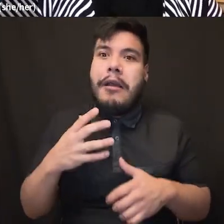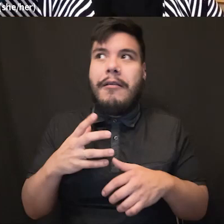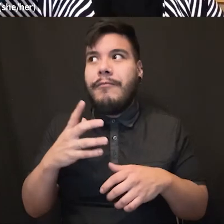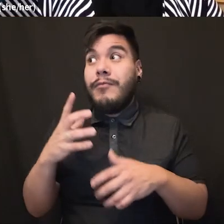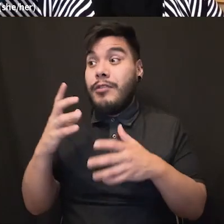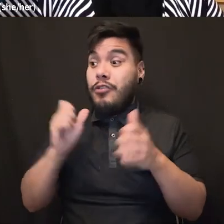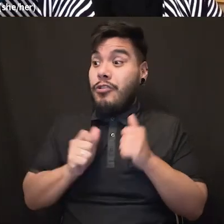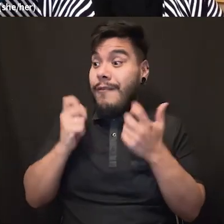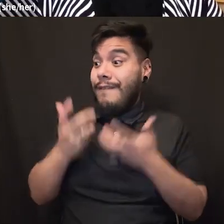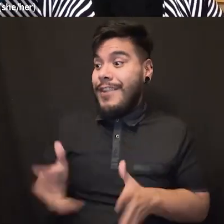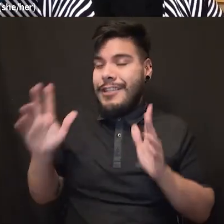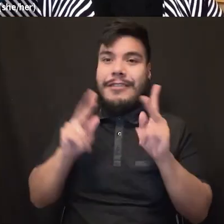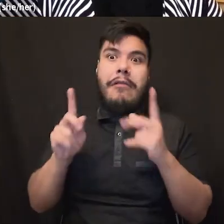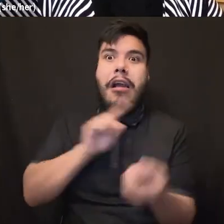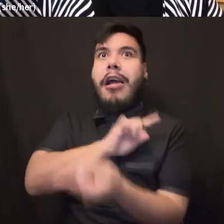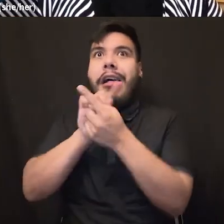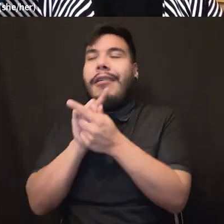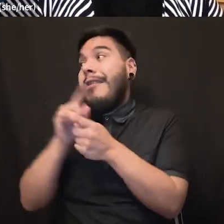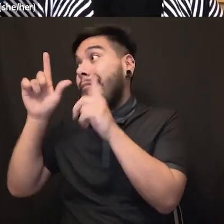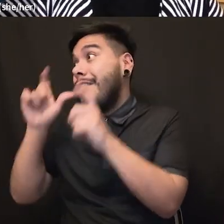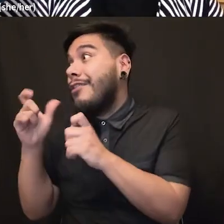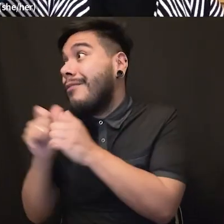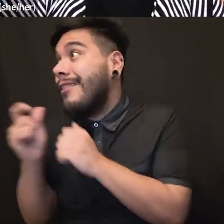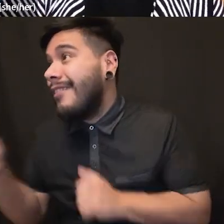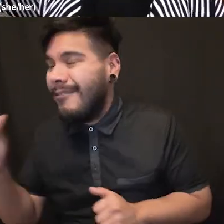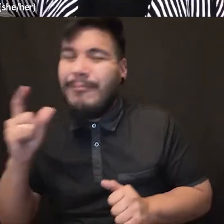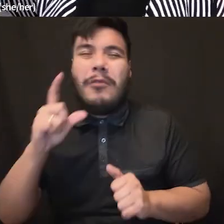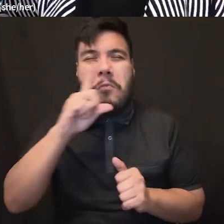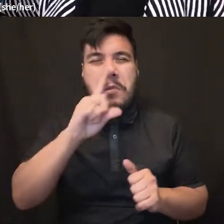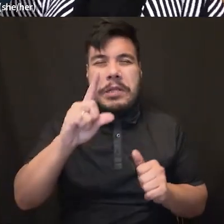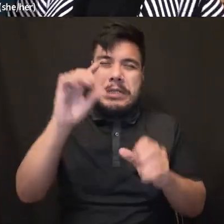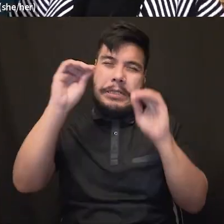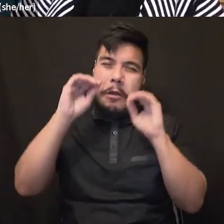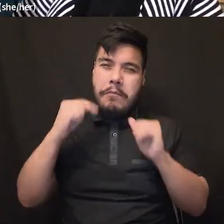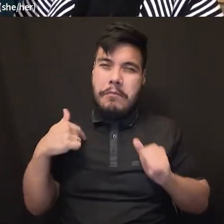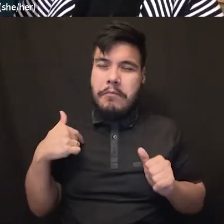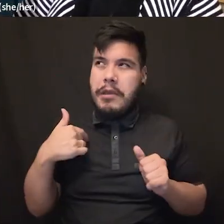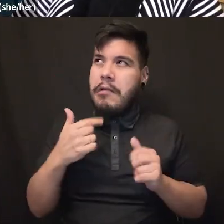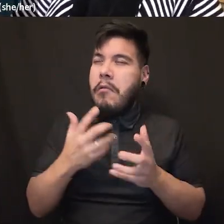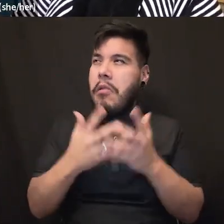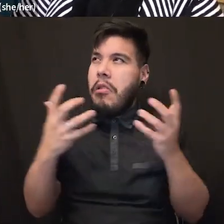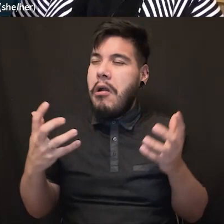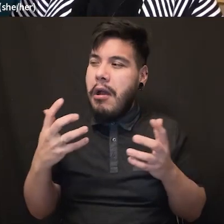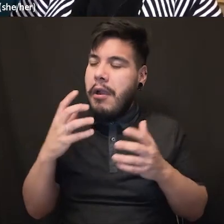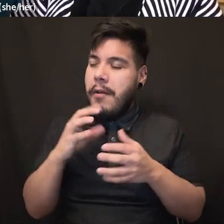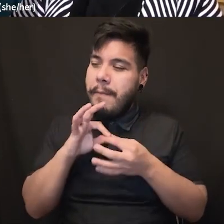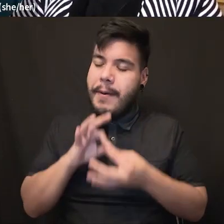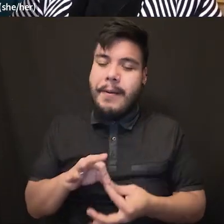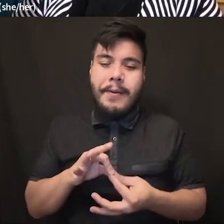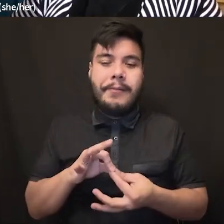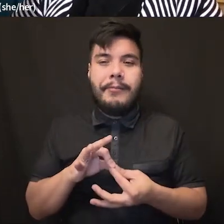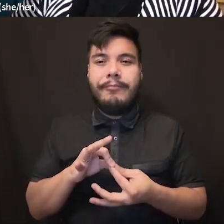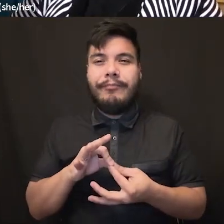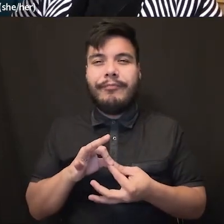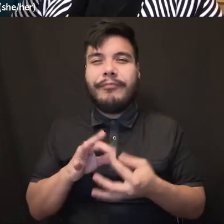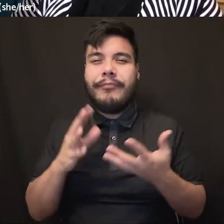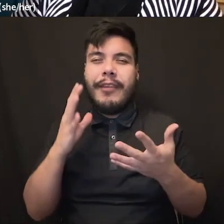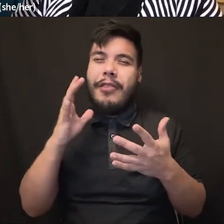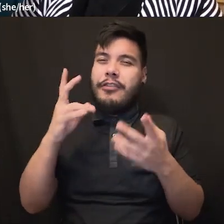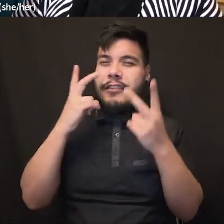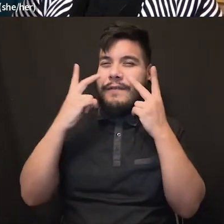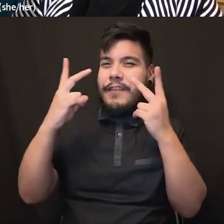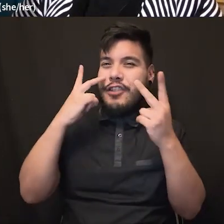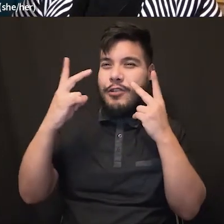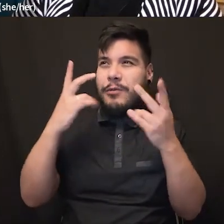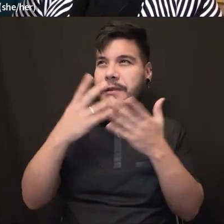with me. And so it actually did, like, teach me a lot about, like, you know, there's a visual thing that